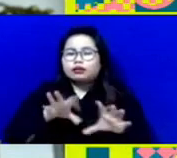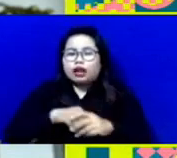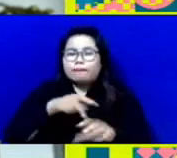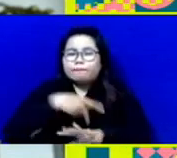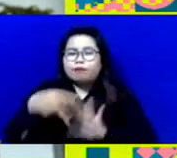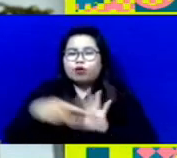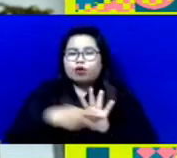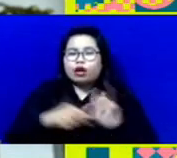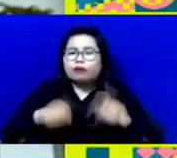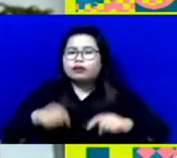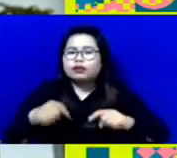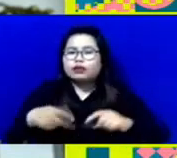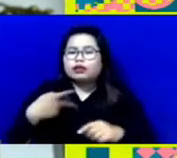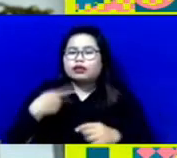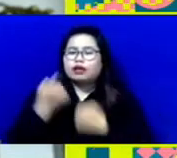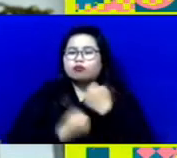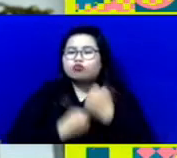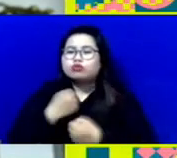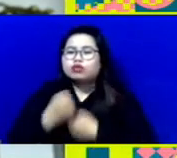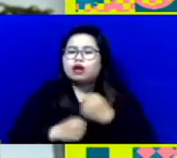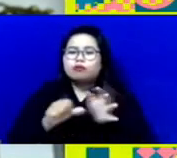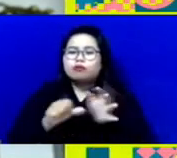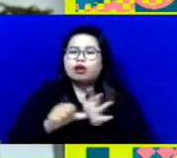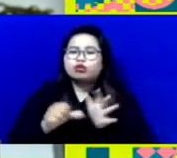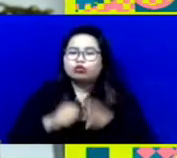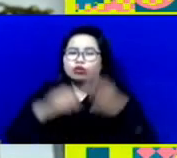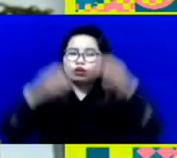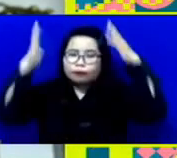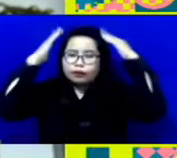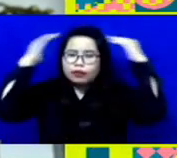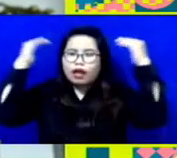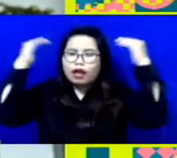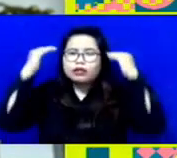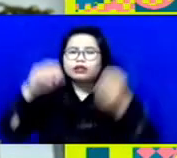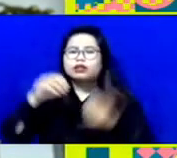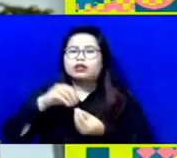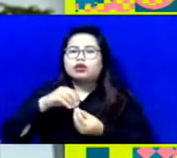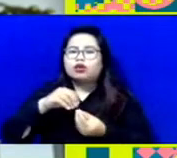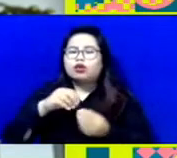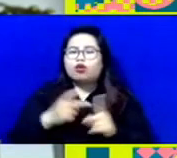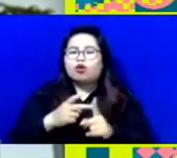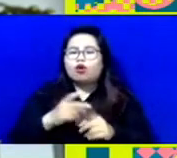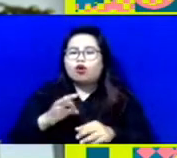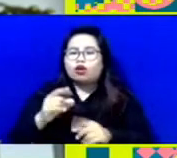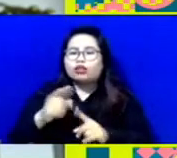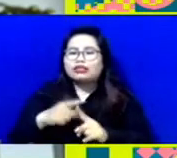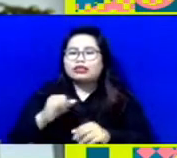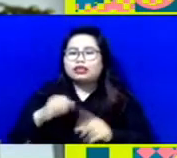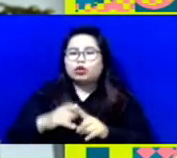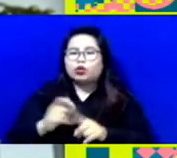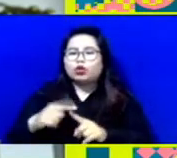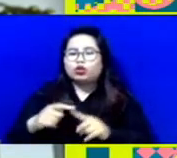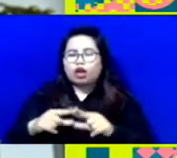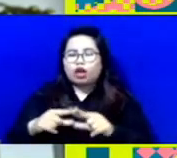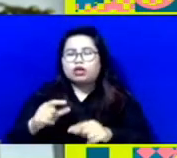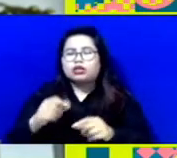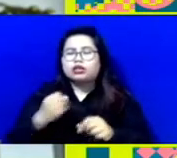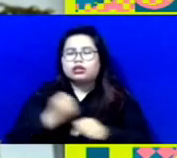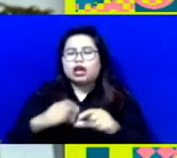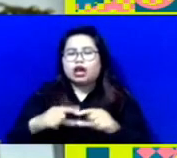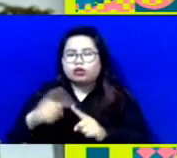Garut, West Java. And the program was proven to be a big success, as we successfully increased their yield